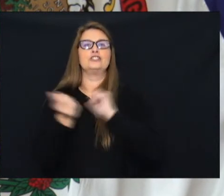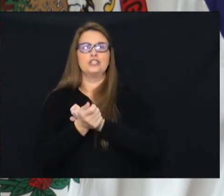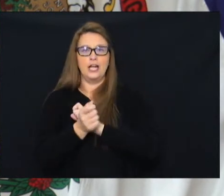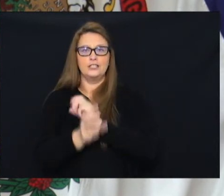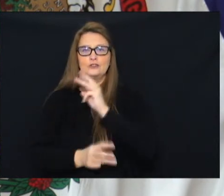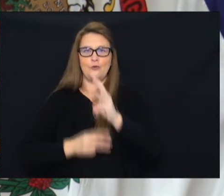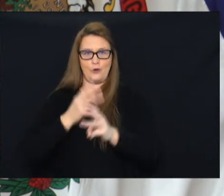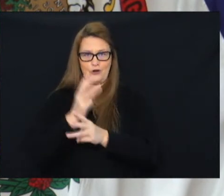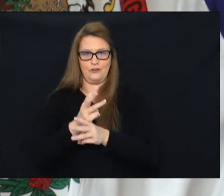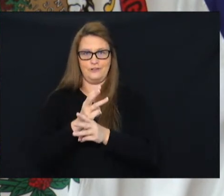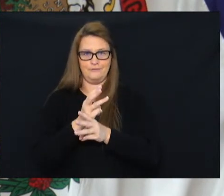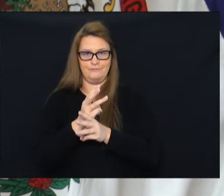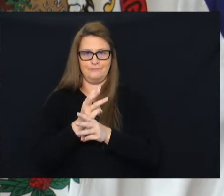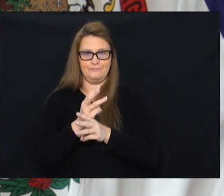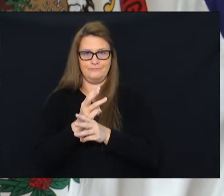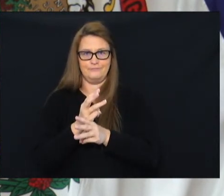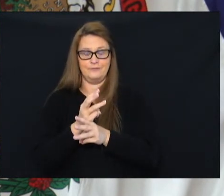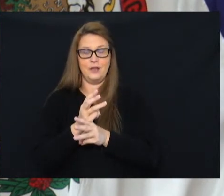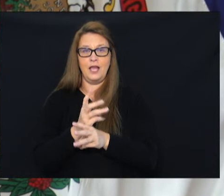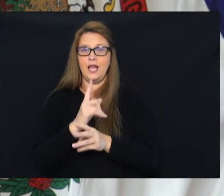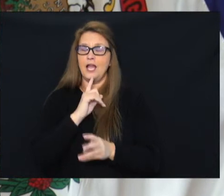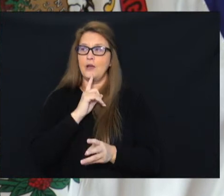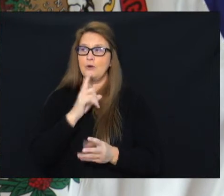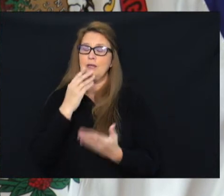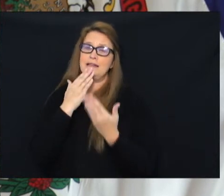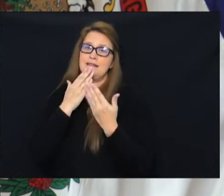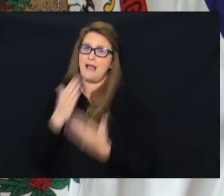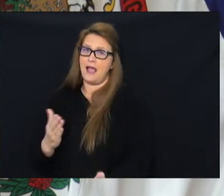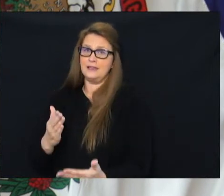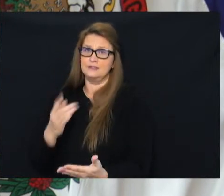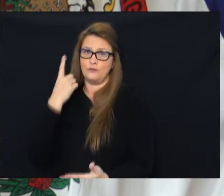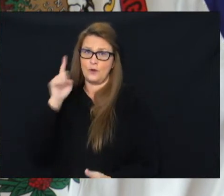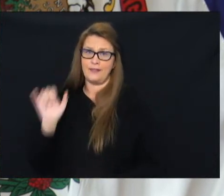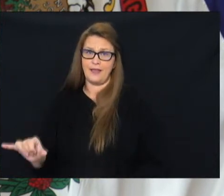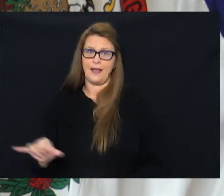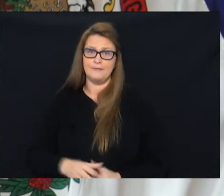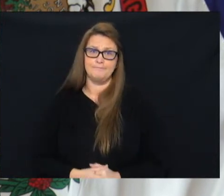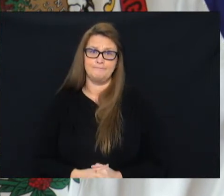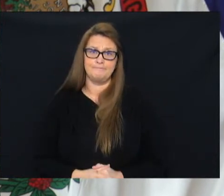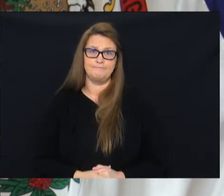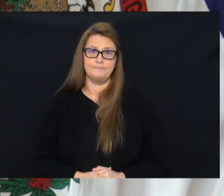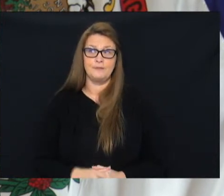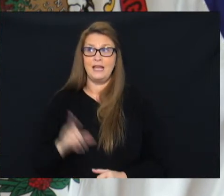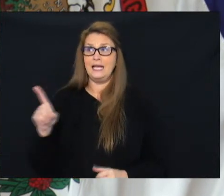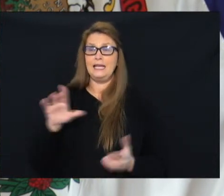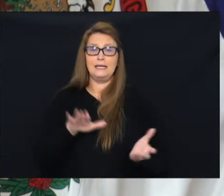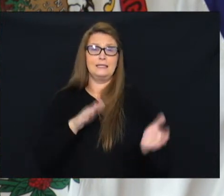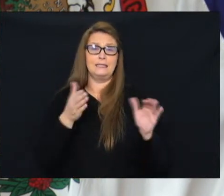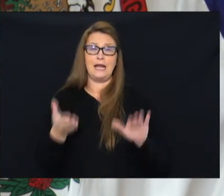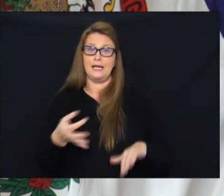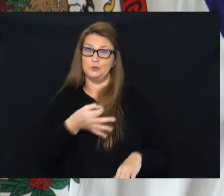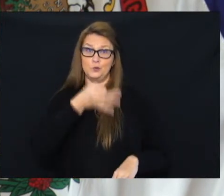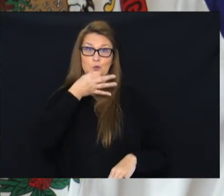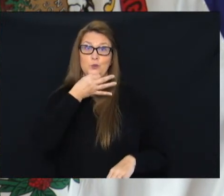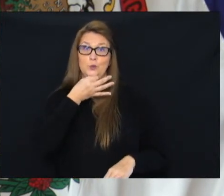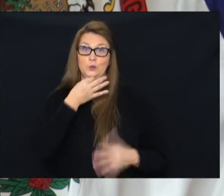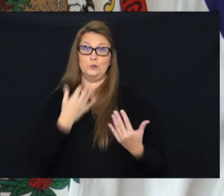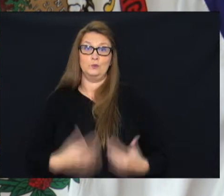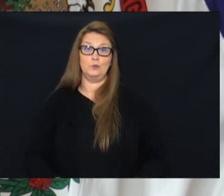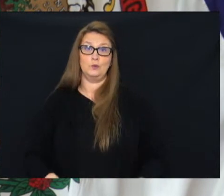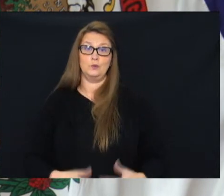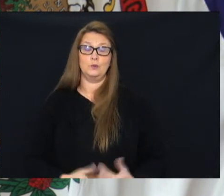world, and we absolutely owe him that thanks. And a life gone way, way too soon.